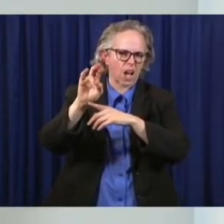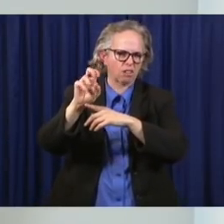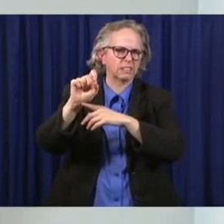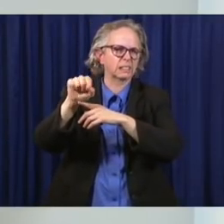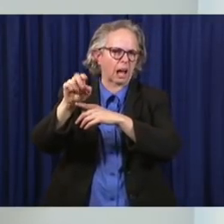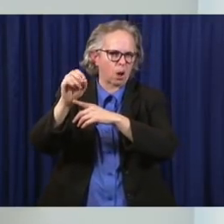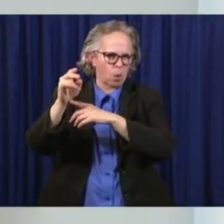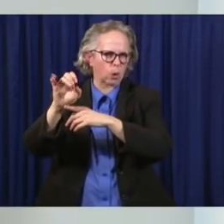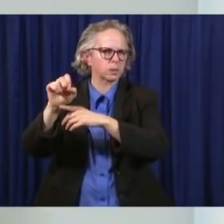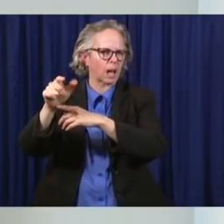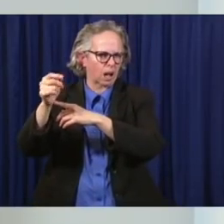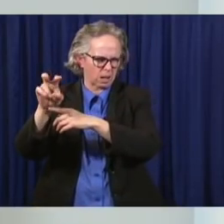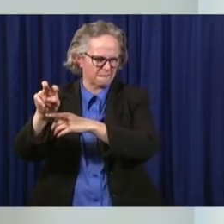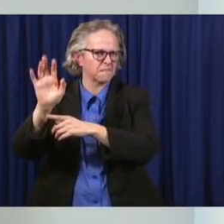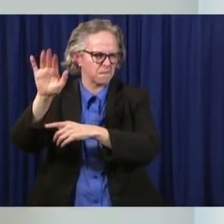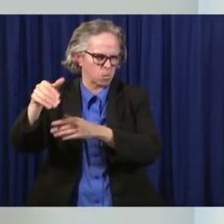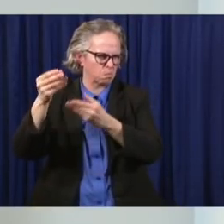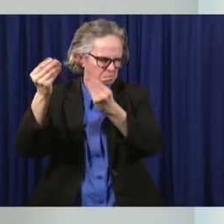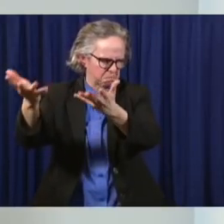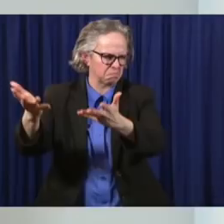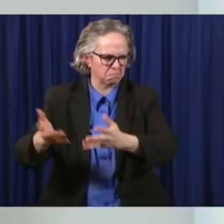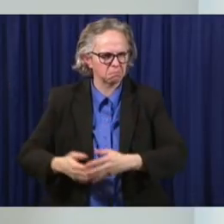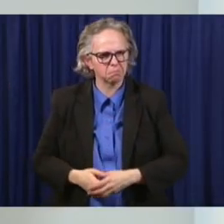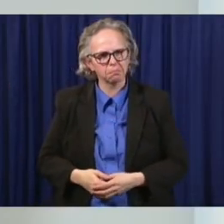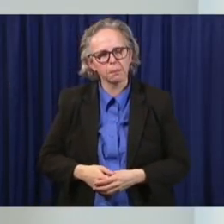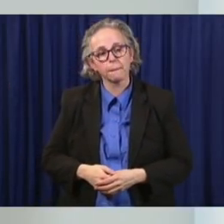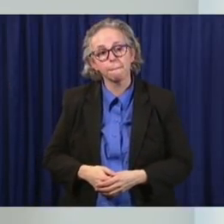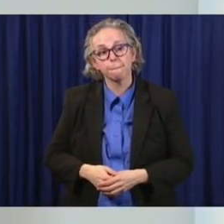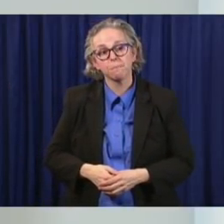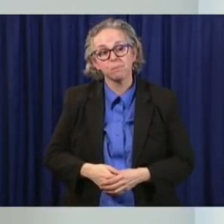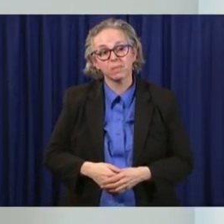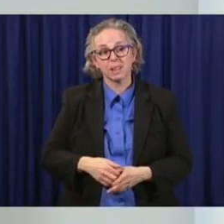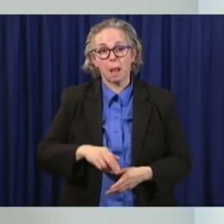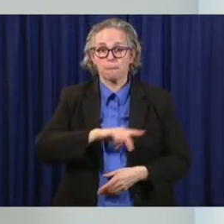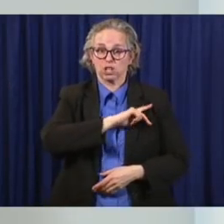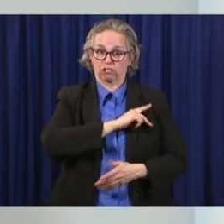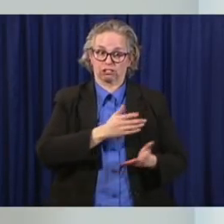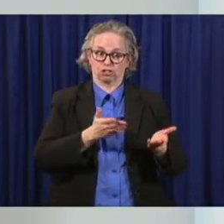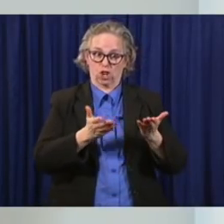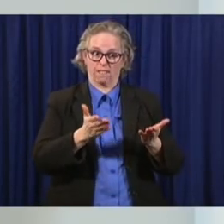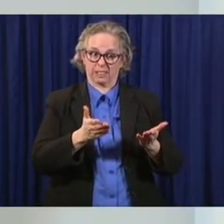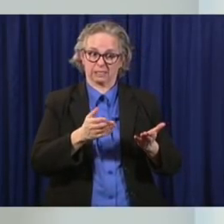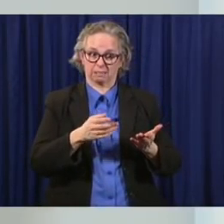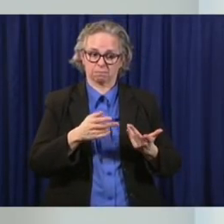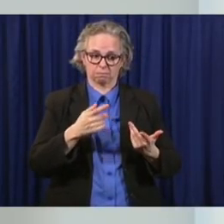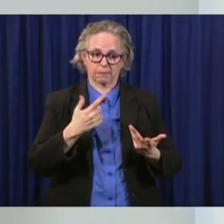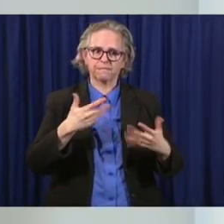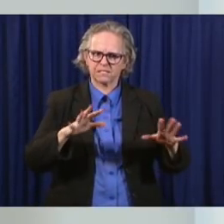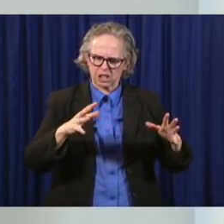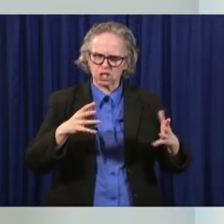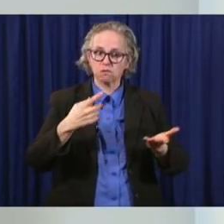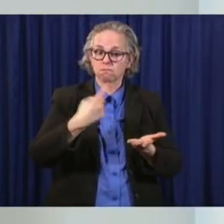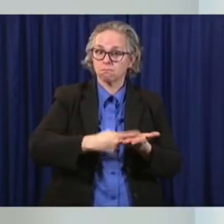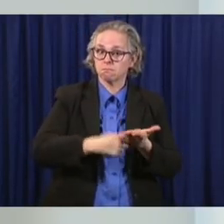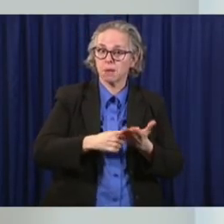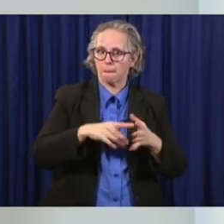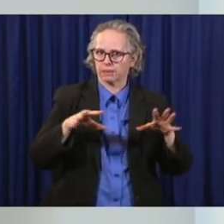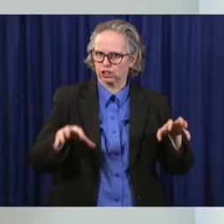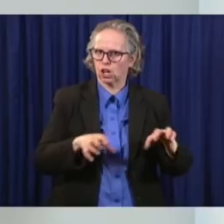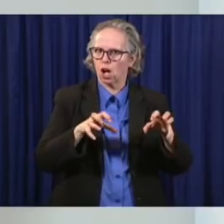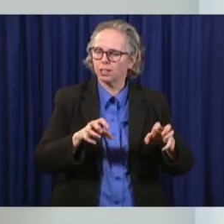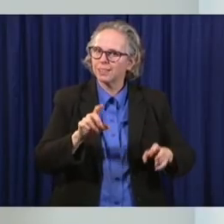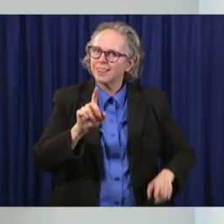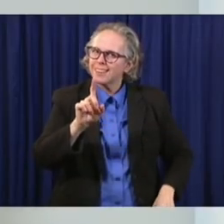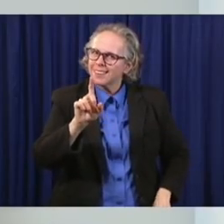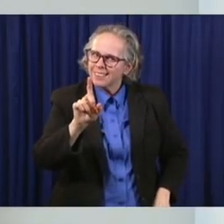And one thing, while personal services did discuss massage, those recommendations will come out of the medical board